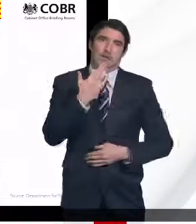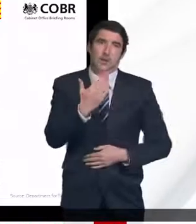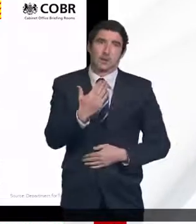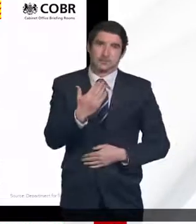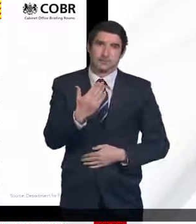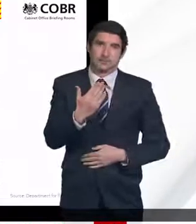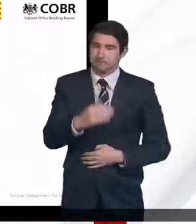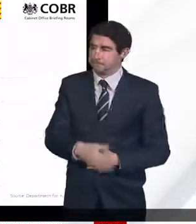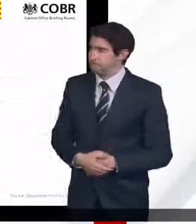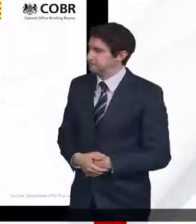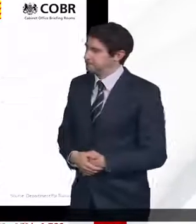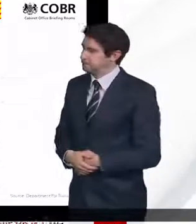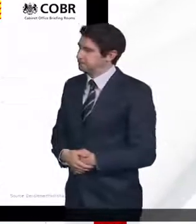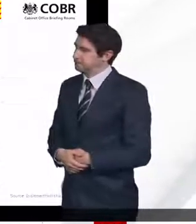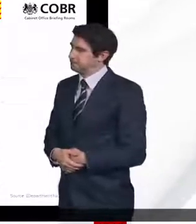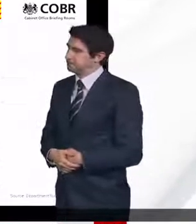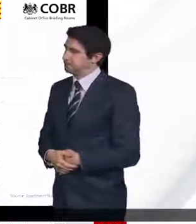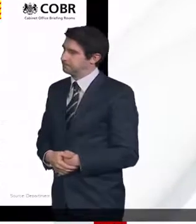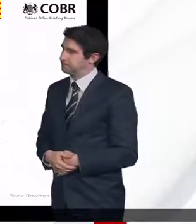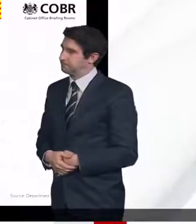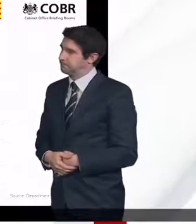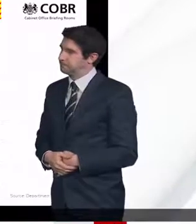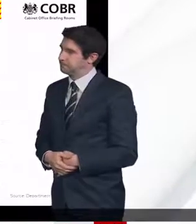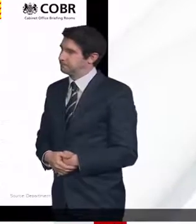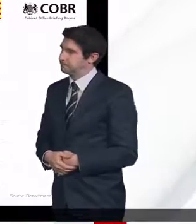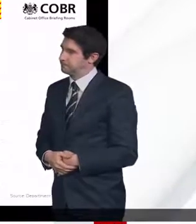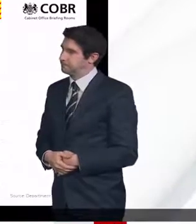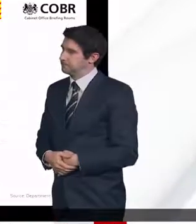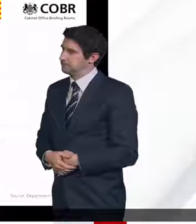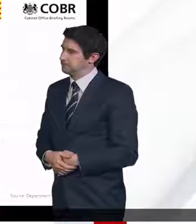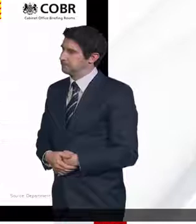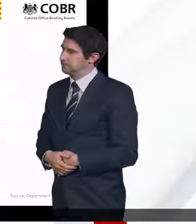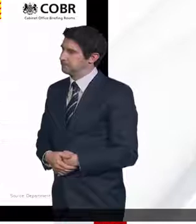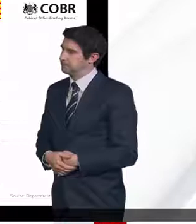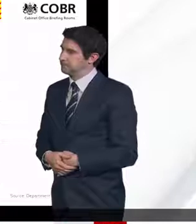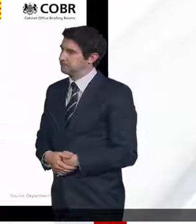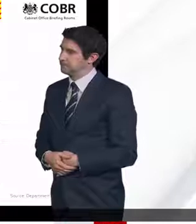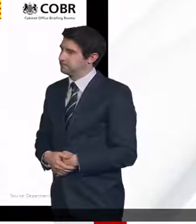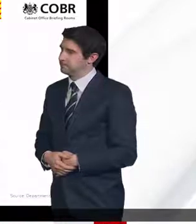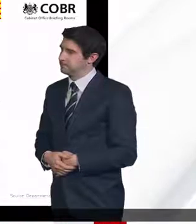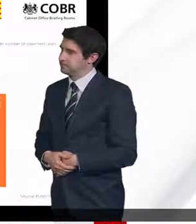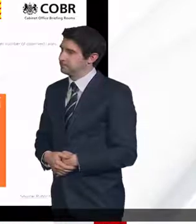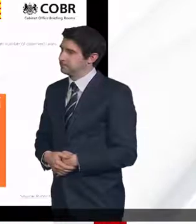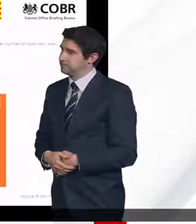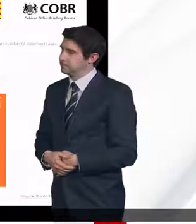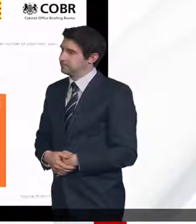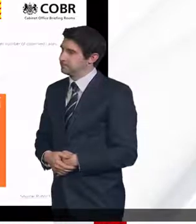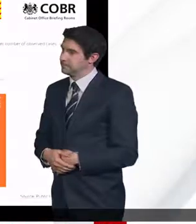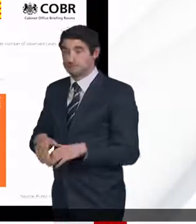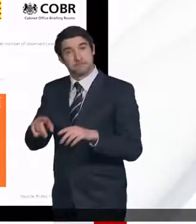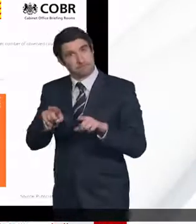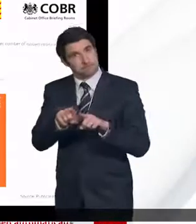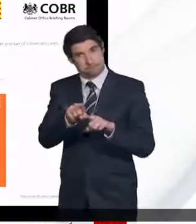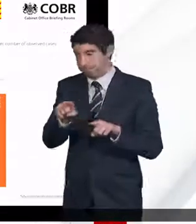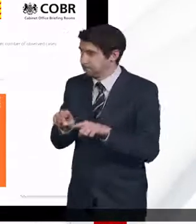that show that that contact is being reduced. As the next chart shows, that plays into an impact on the number